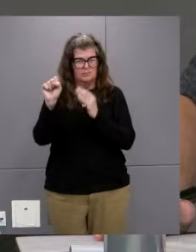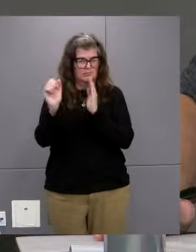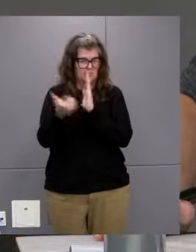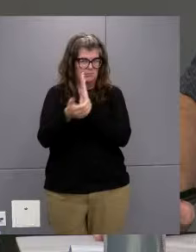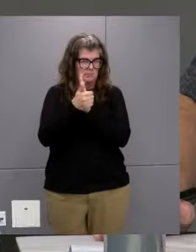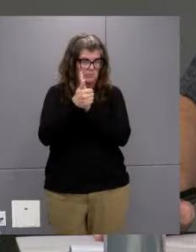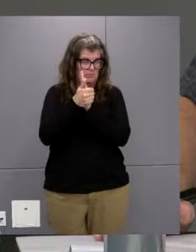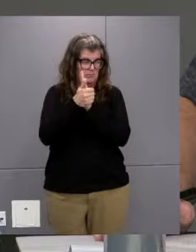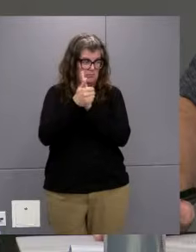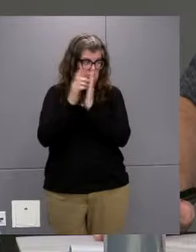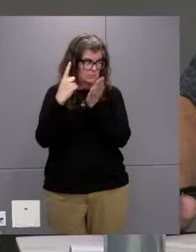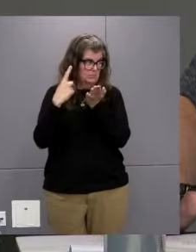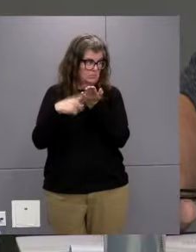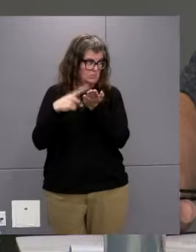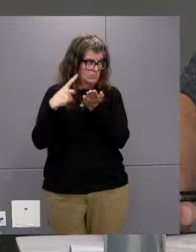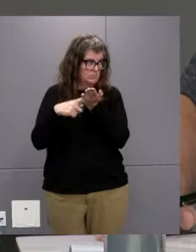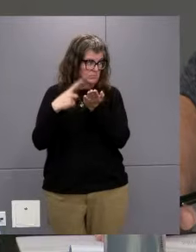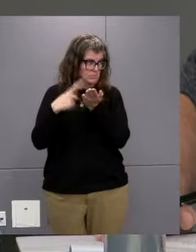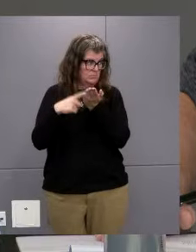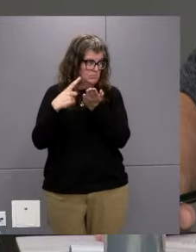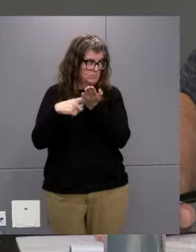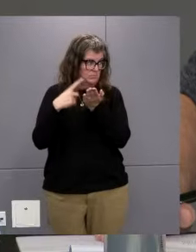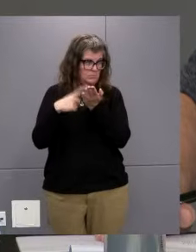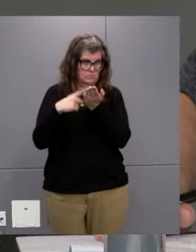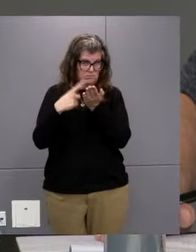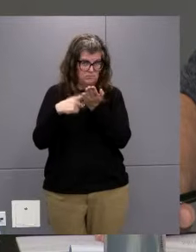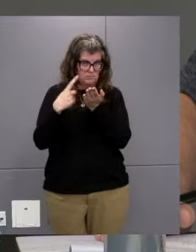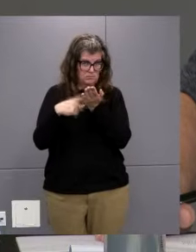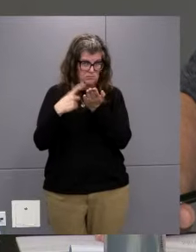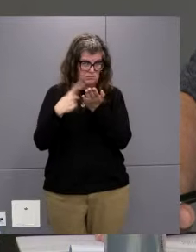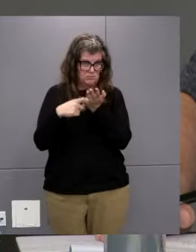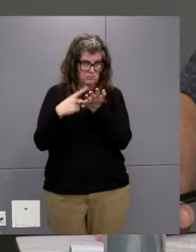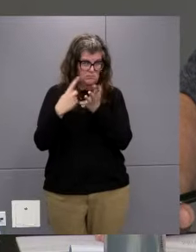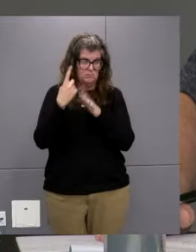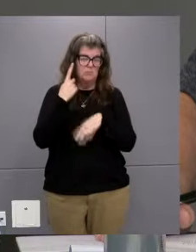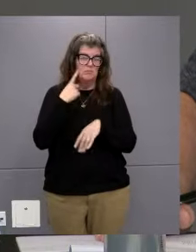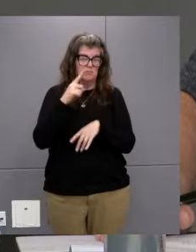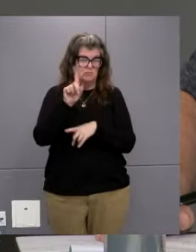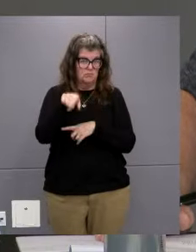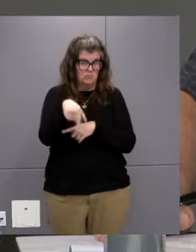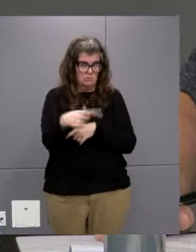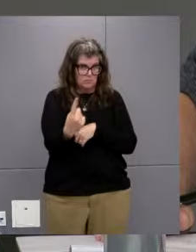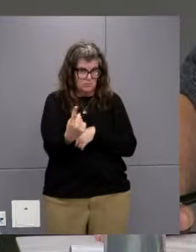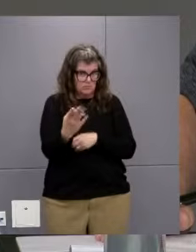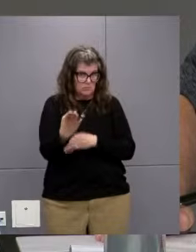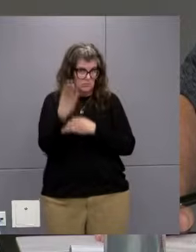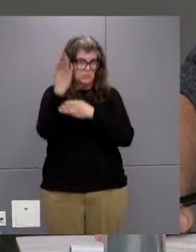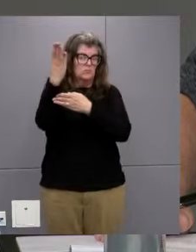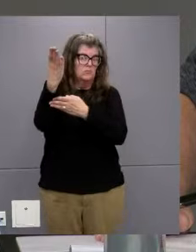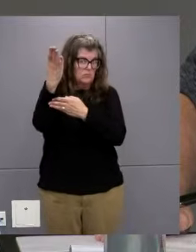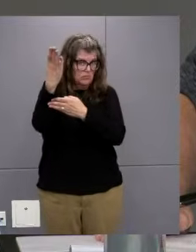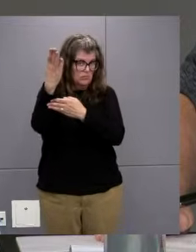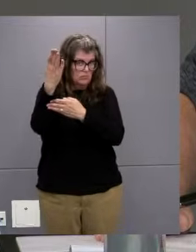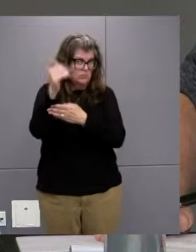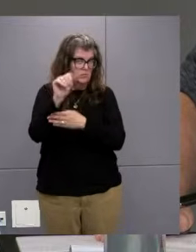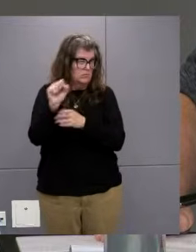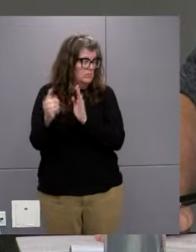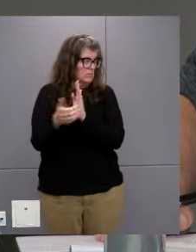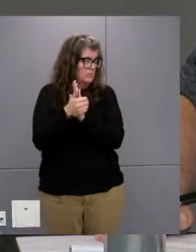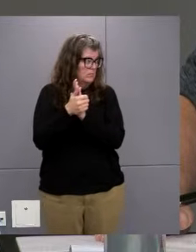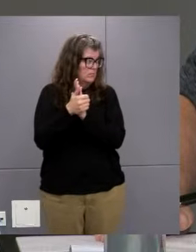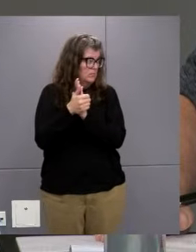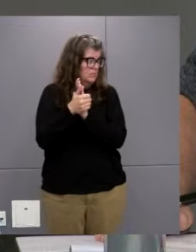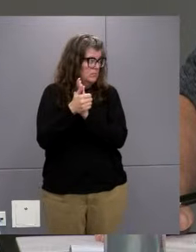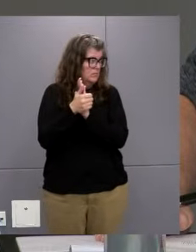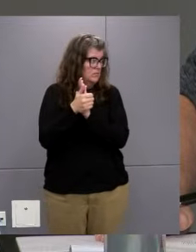Any discussion, any further discussion on the original motion as amended?